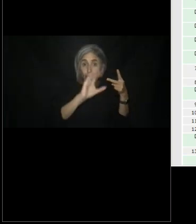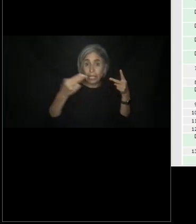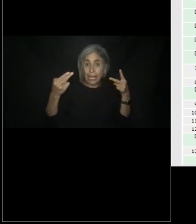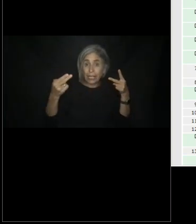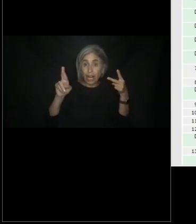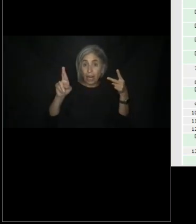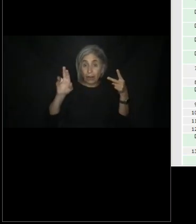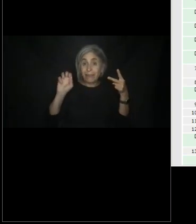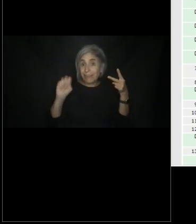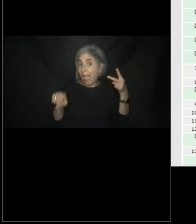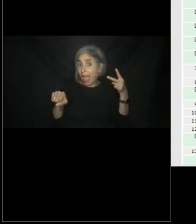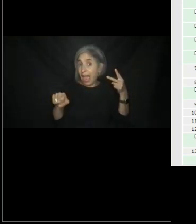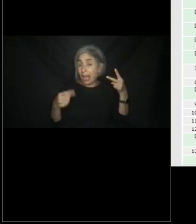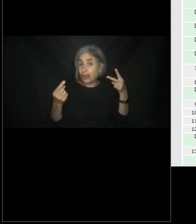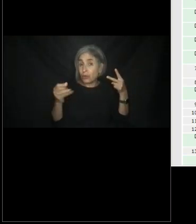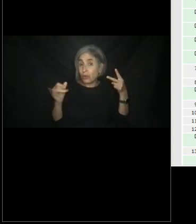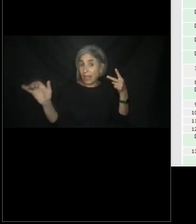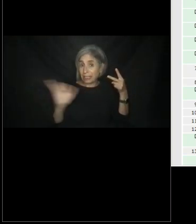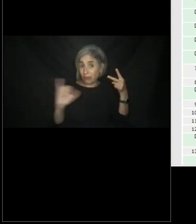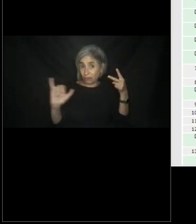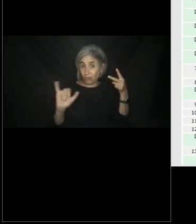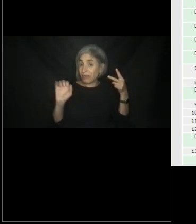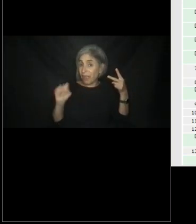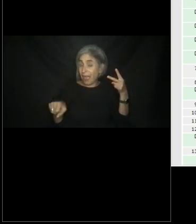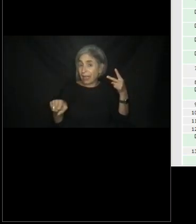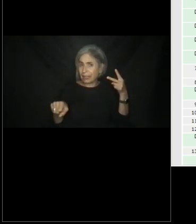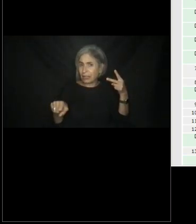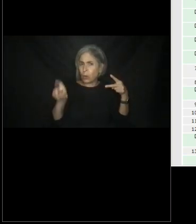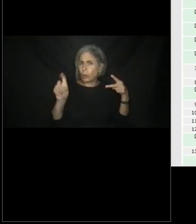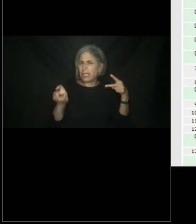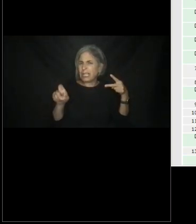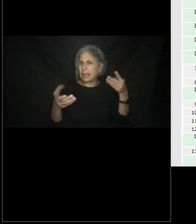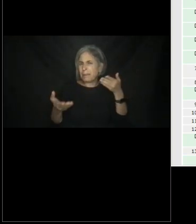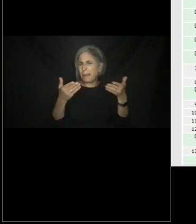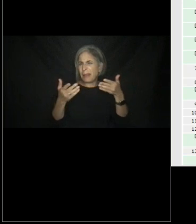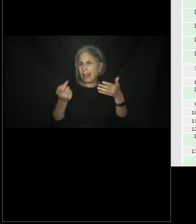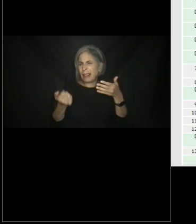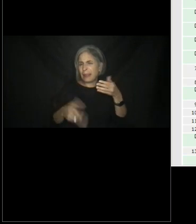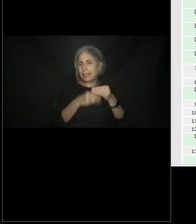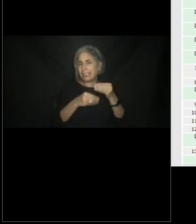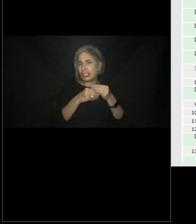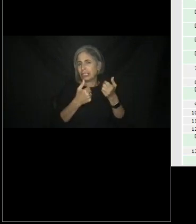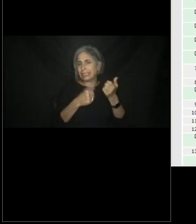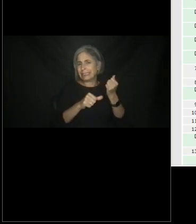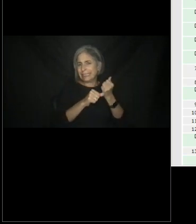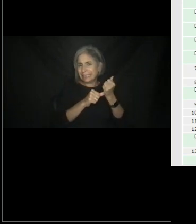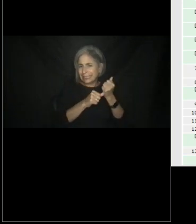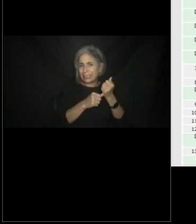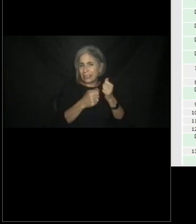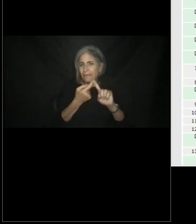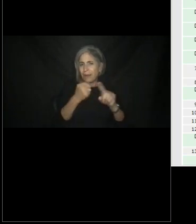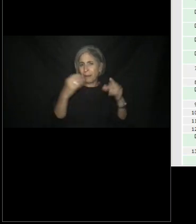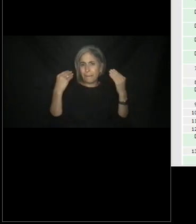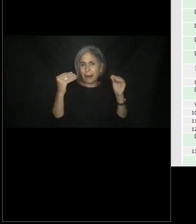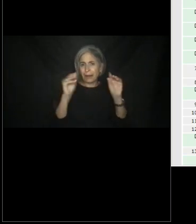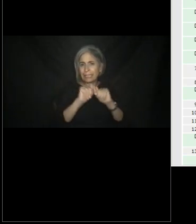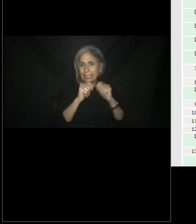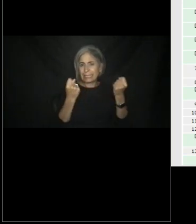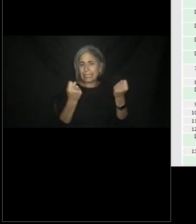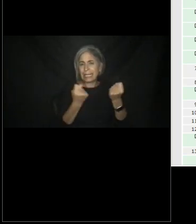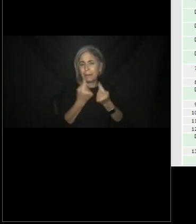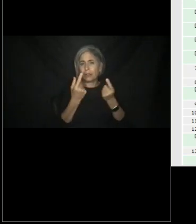could do that as well for you. We would just maybe need a little bit of additional assistance from our marketing team to